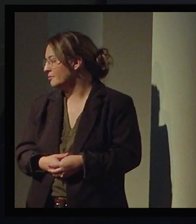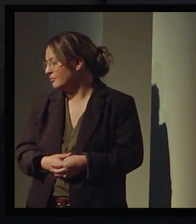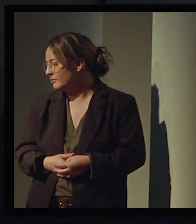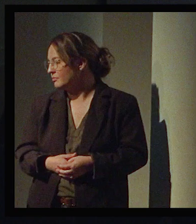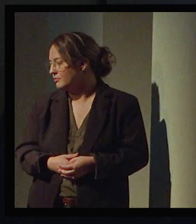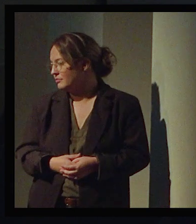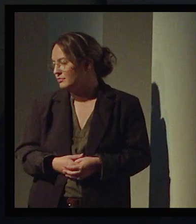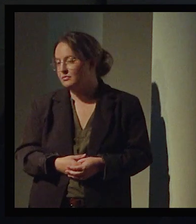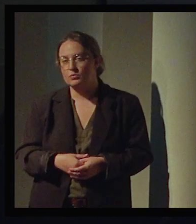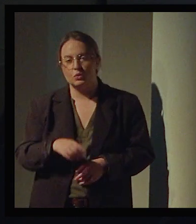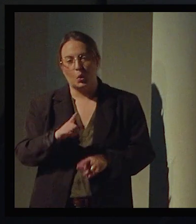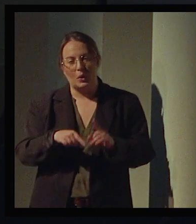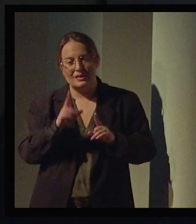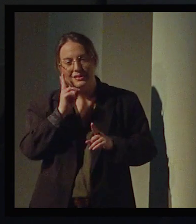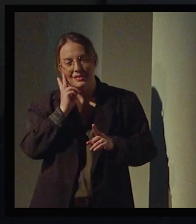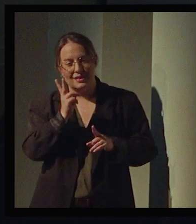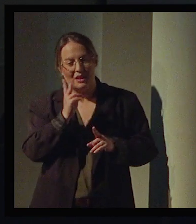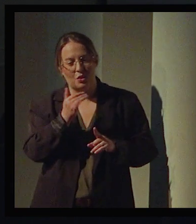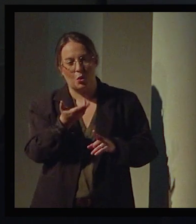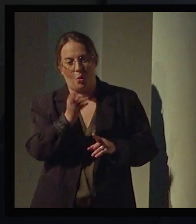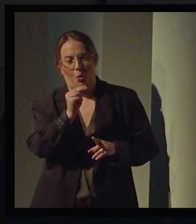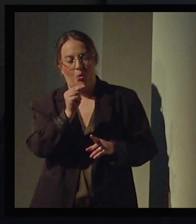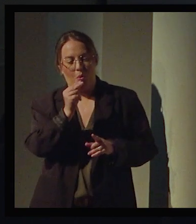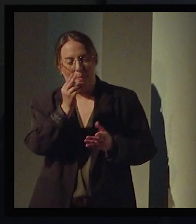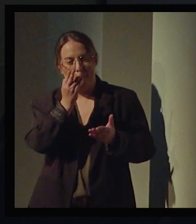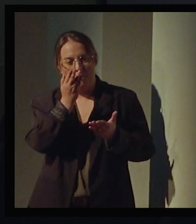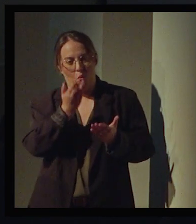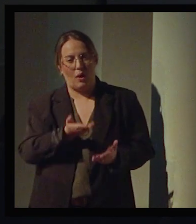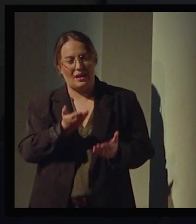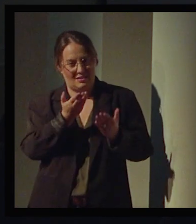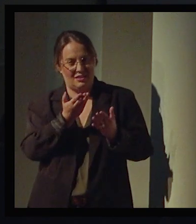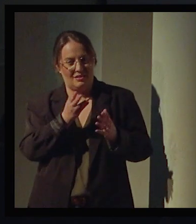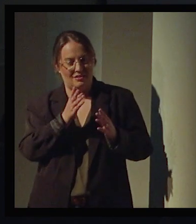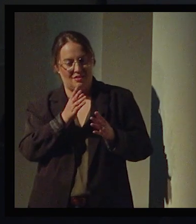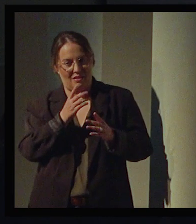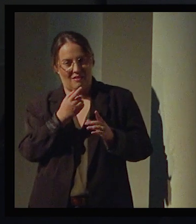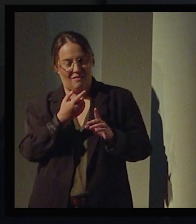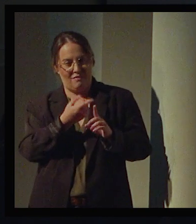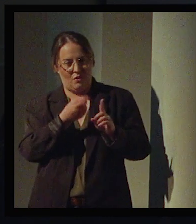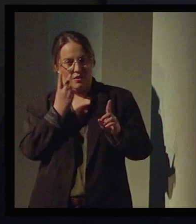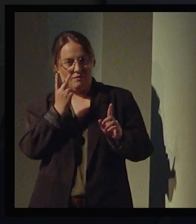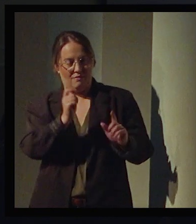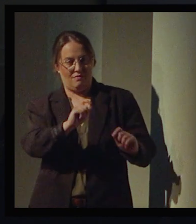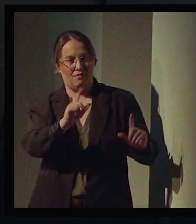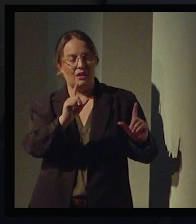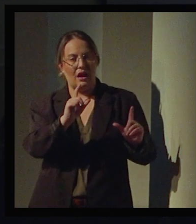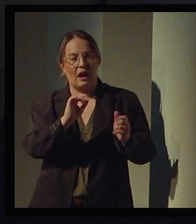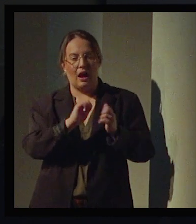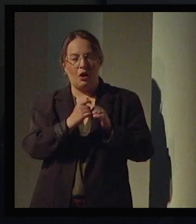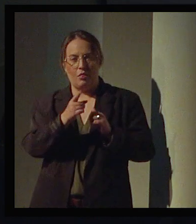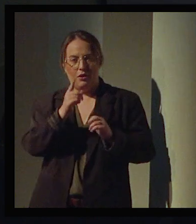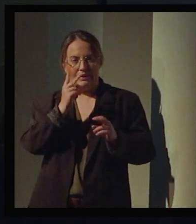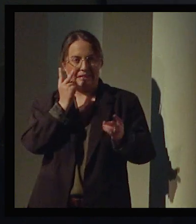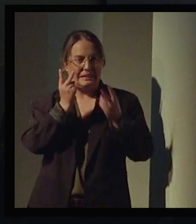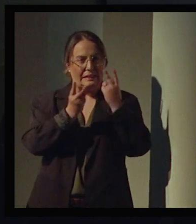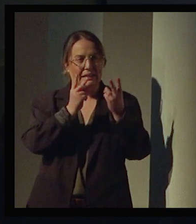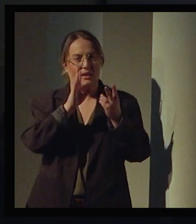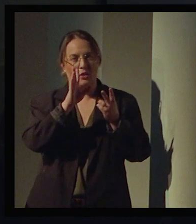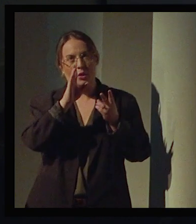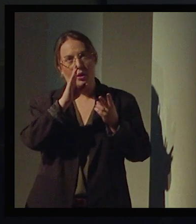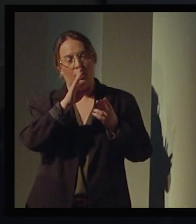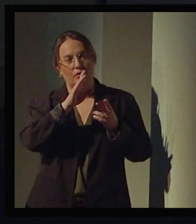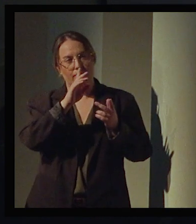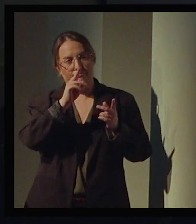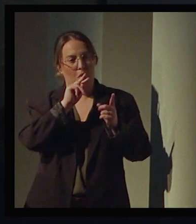own presence in front of the motif. How they were translating a new way of seeing and the fugitive sensations